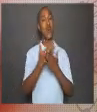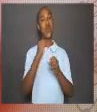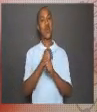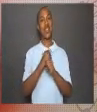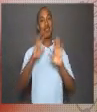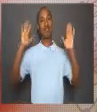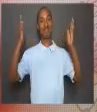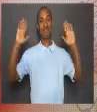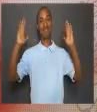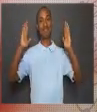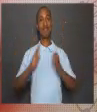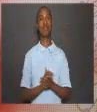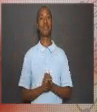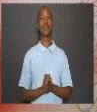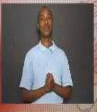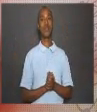work.